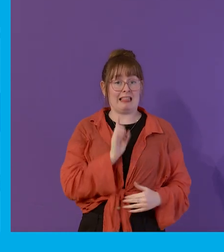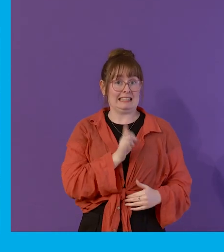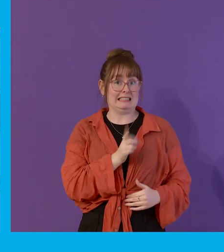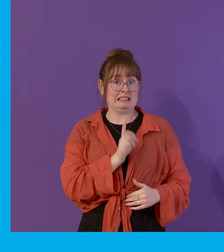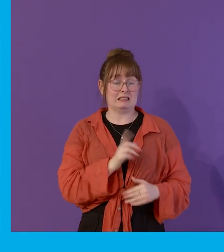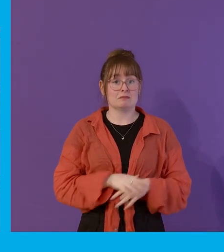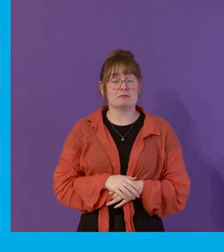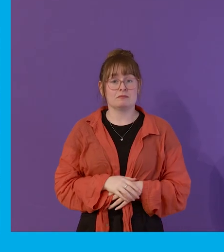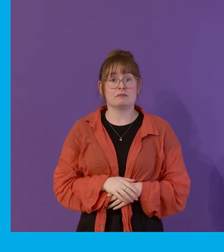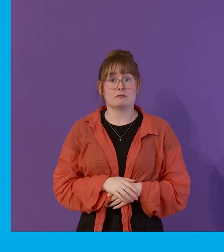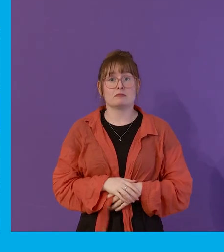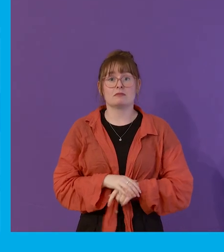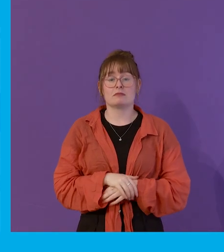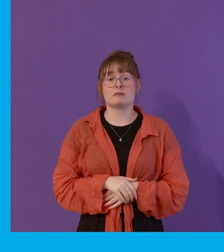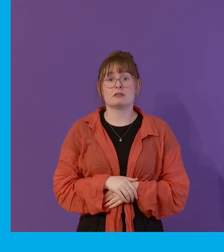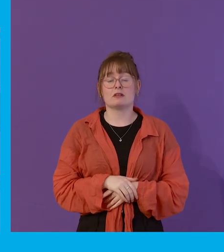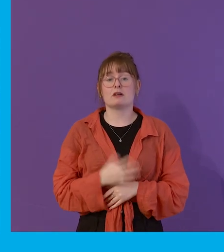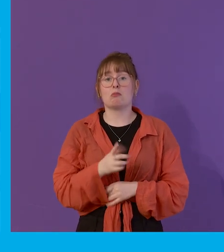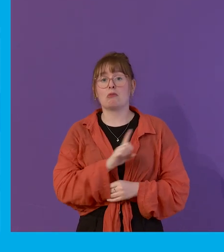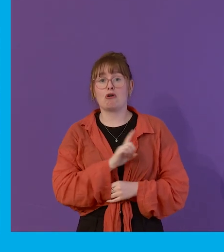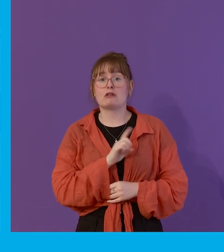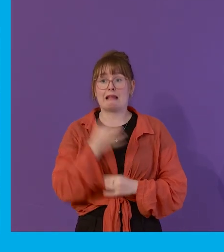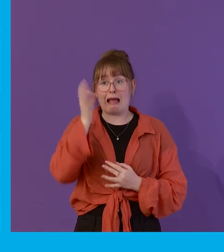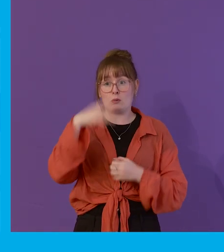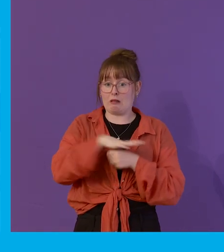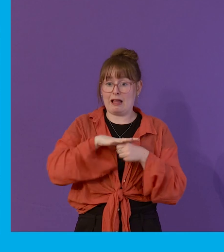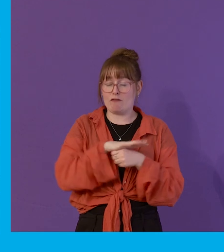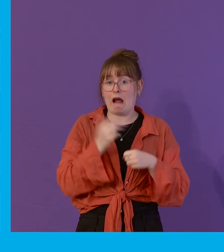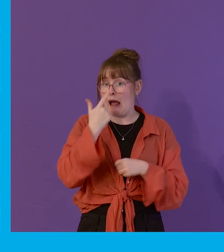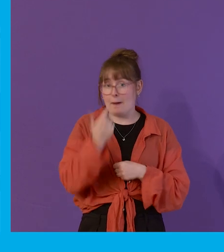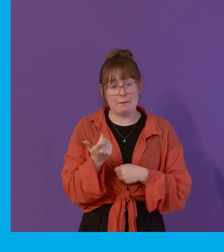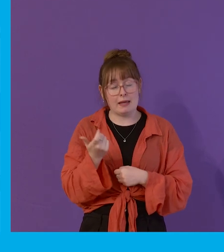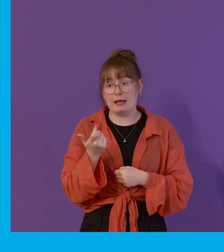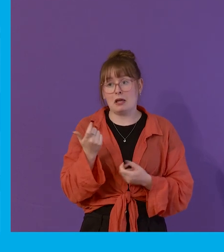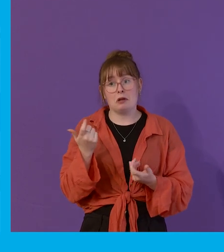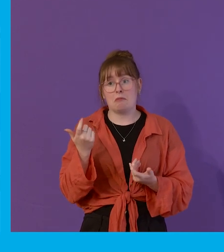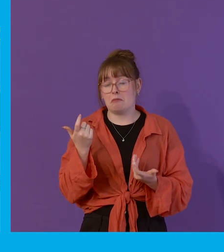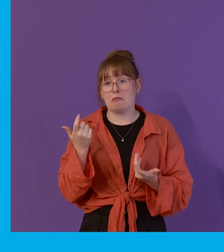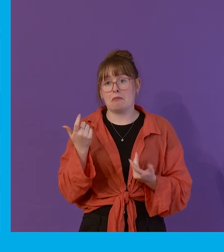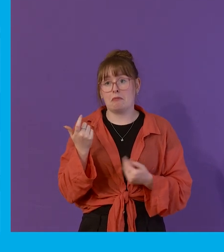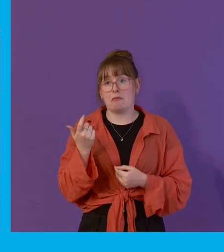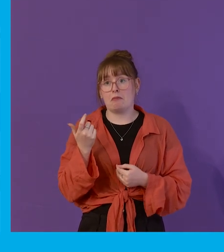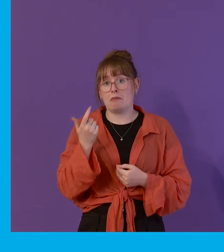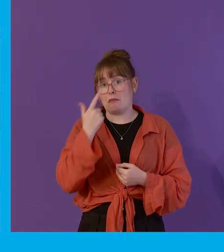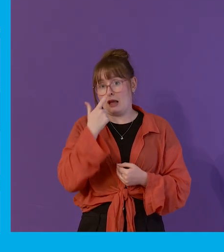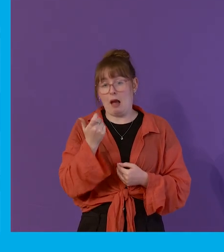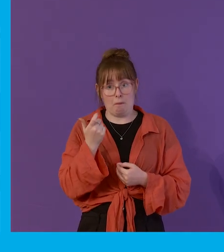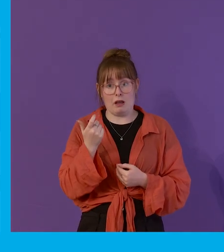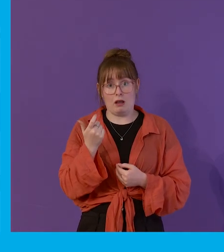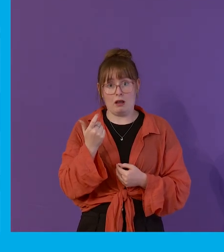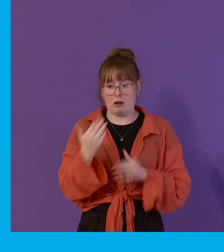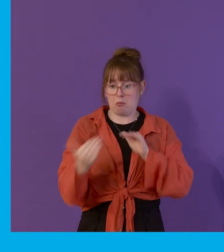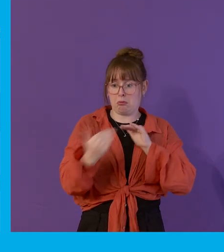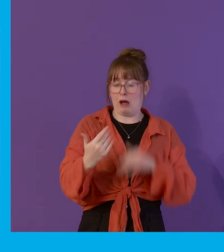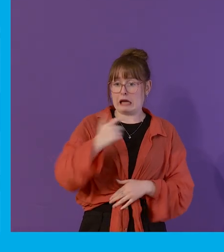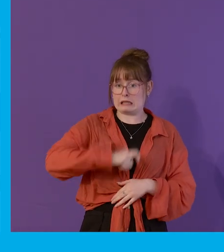this is obviously very important, because the council area is going to be an area that has a sense of identity,